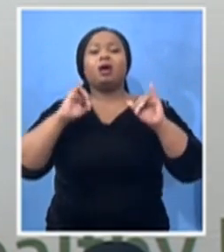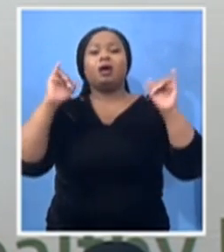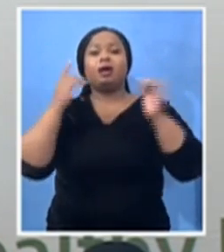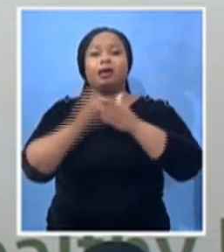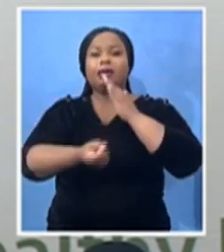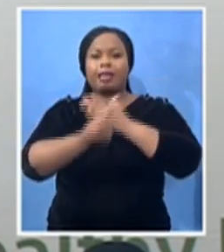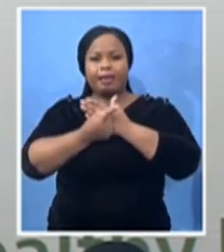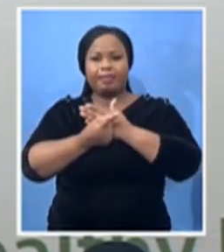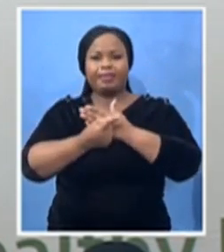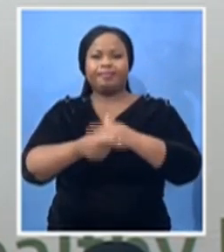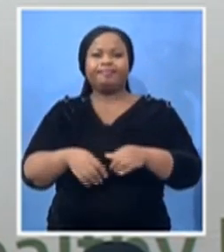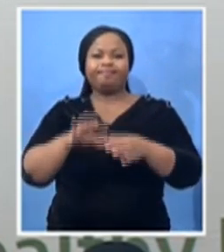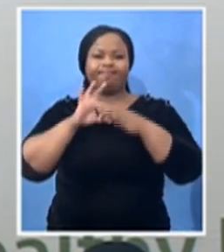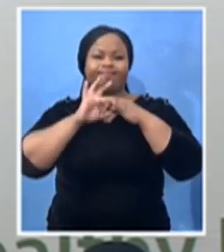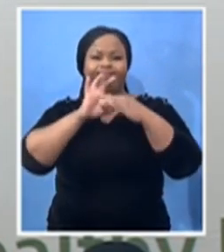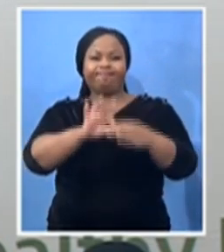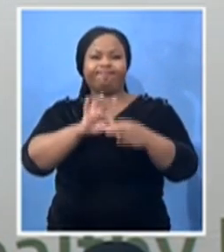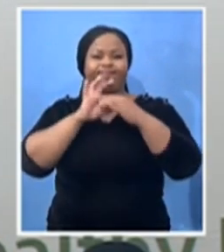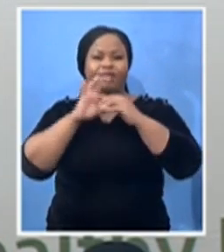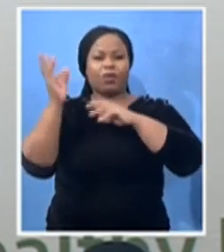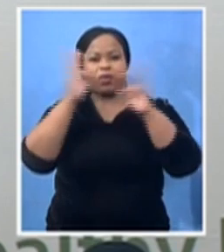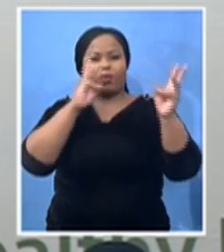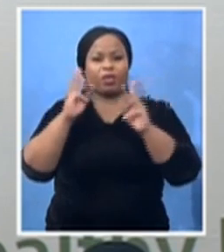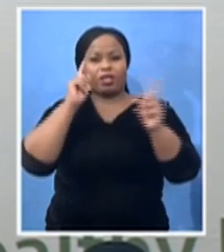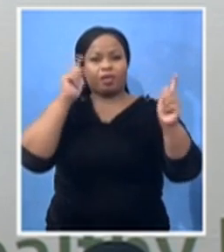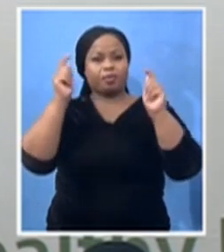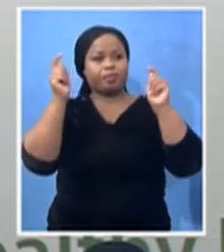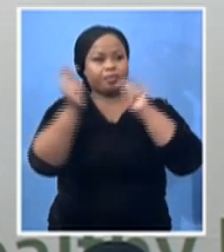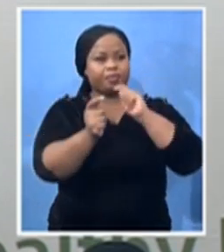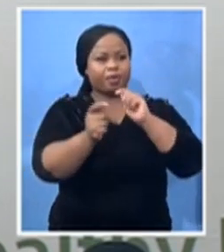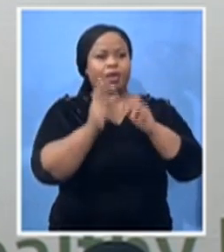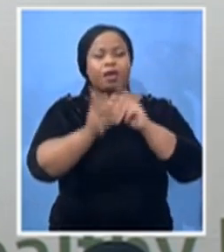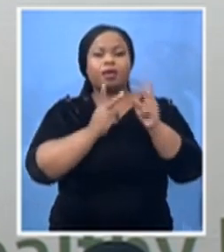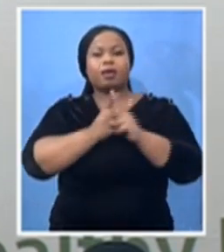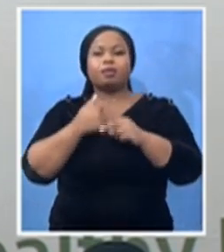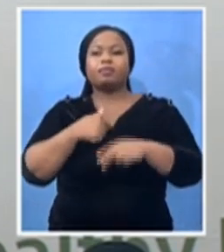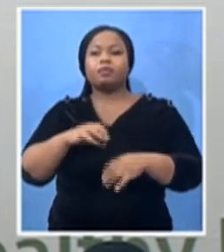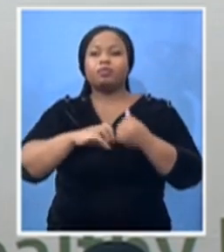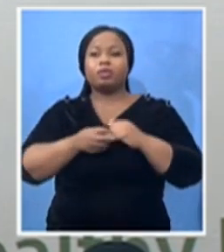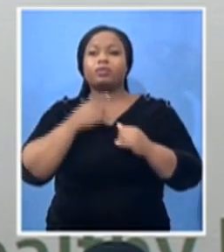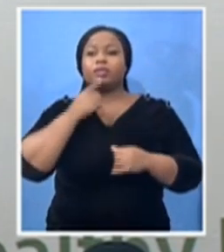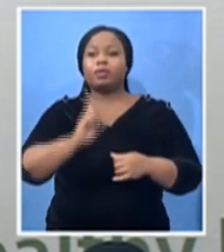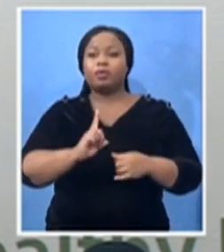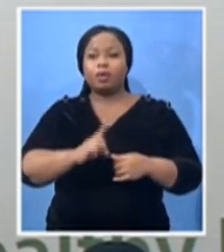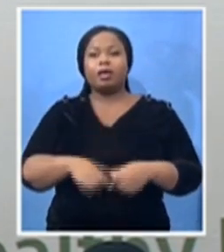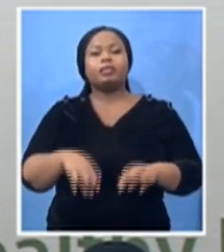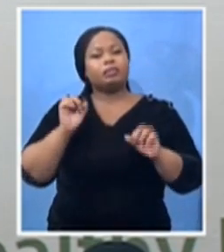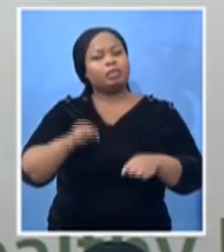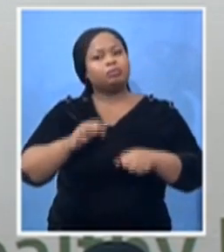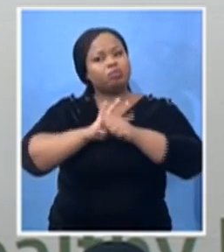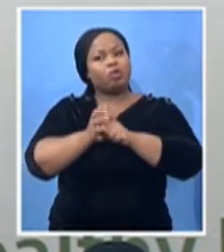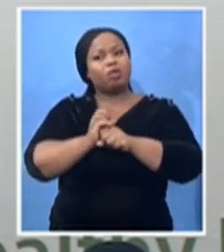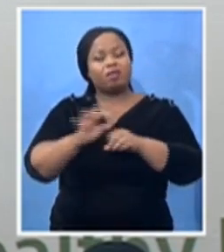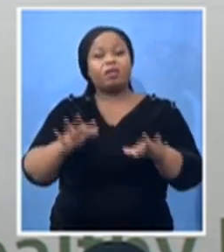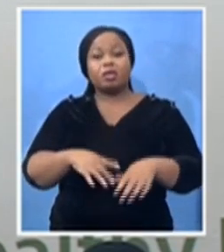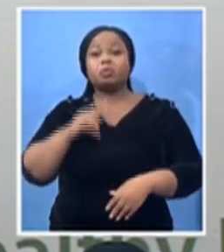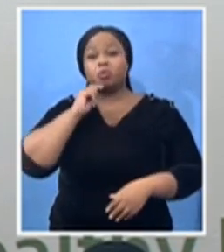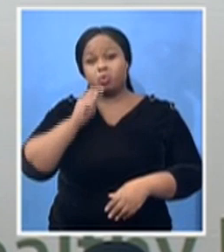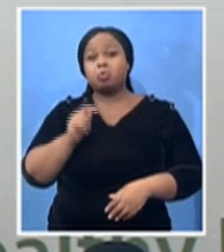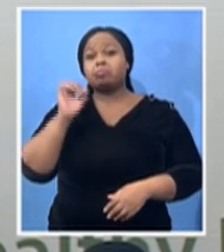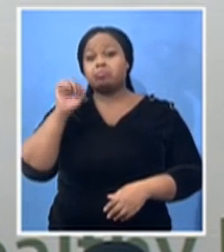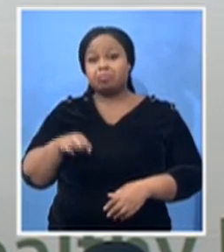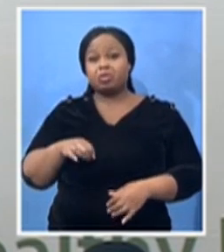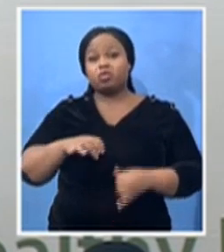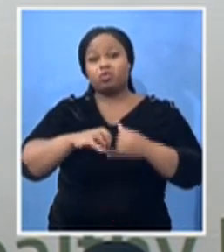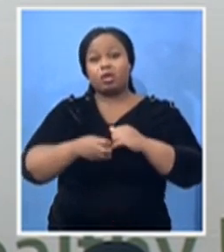change. So in essence, what I'm trying to say is that COVID-19 is actually trying to make us, in a bigger scheme